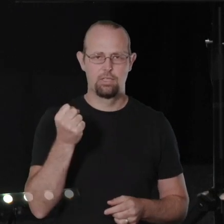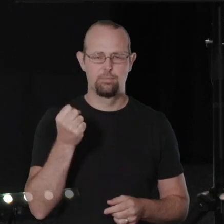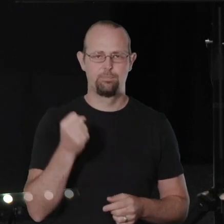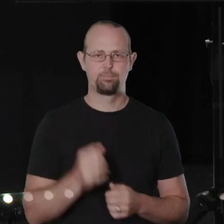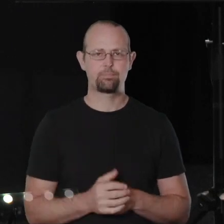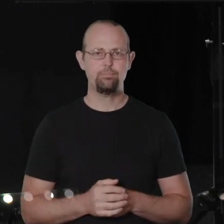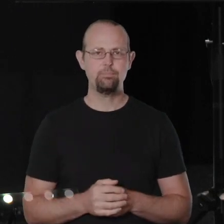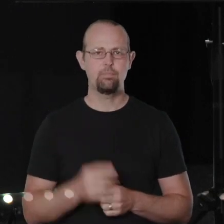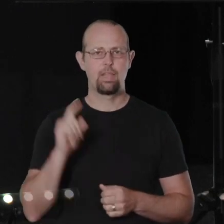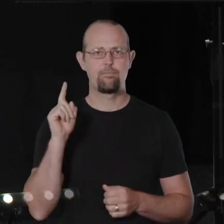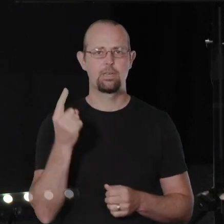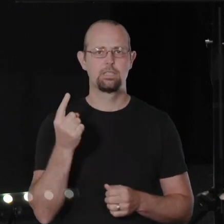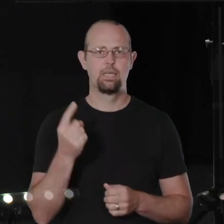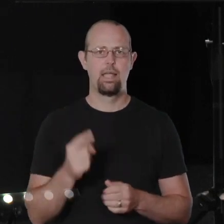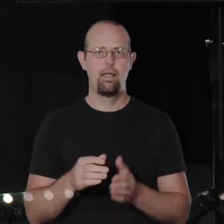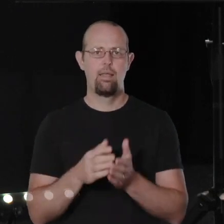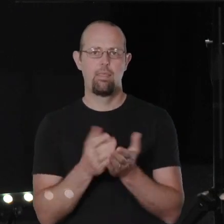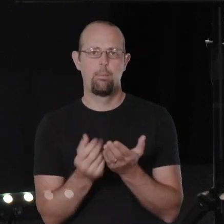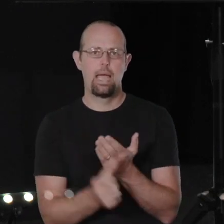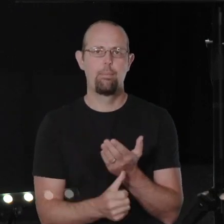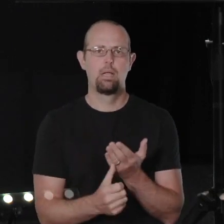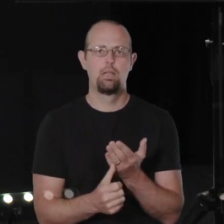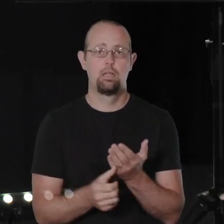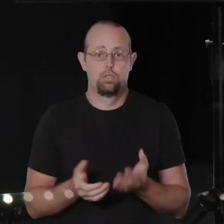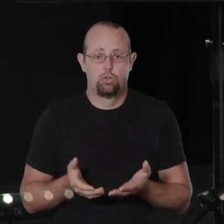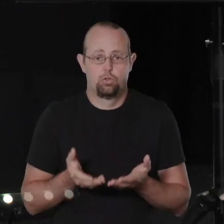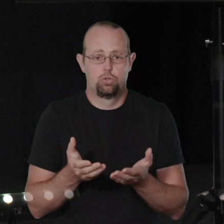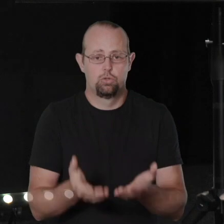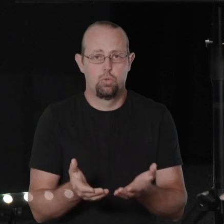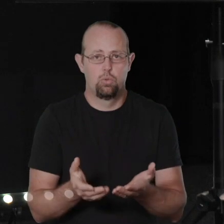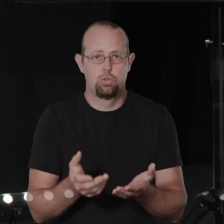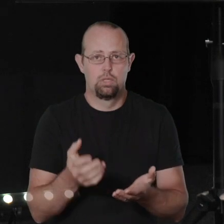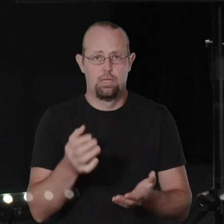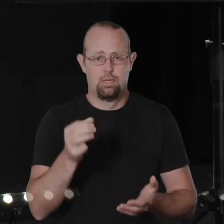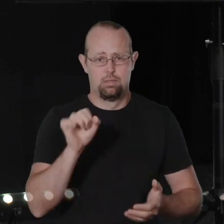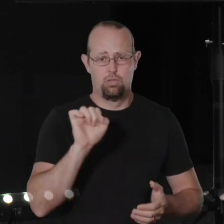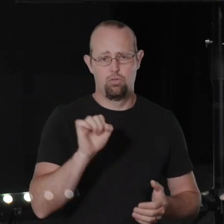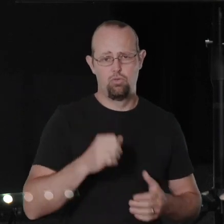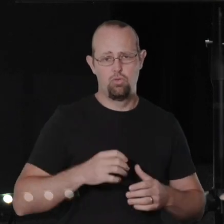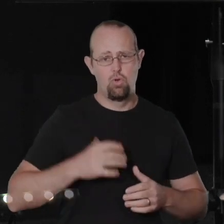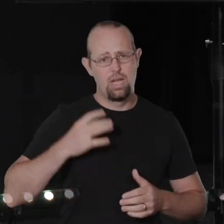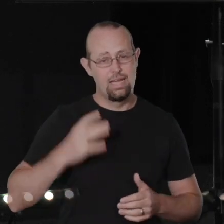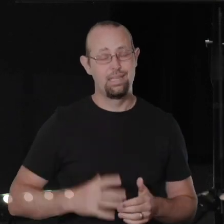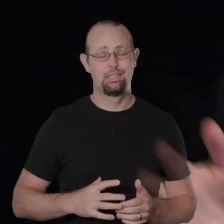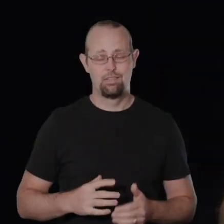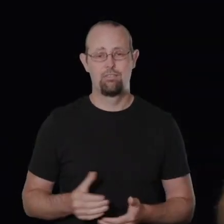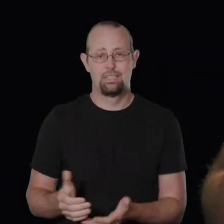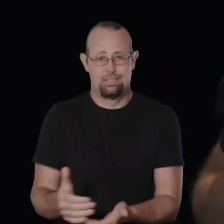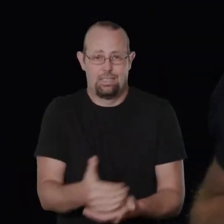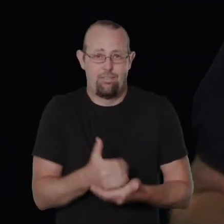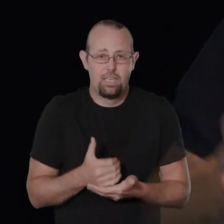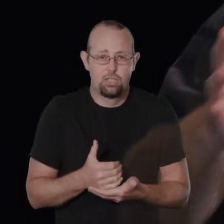The Bible, God's word, shows us our need for salvation.